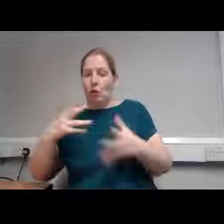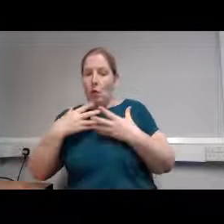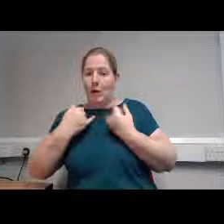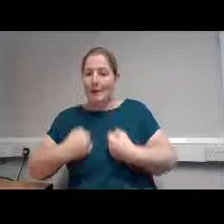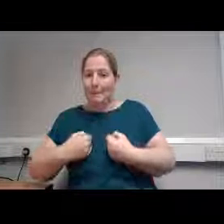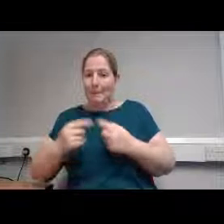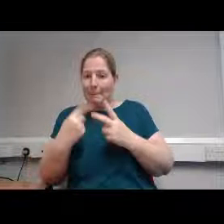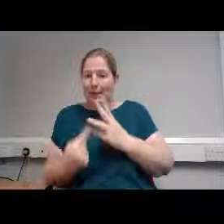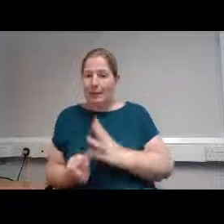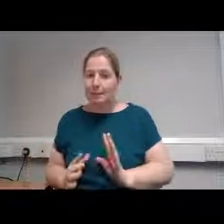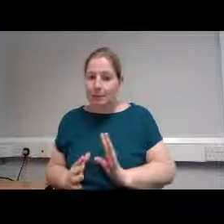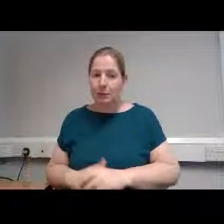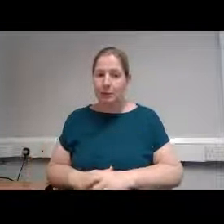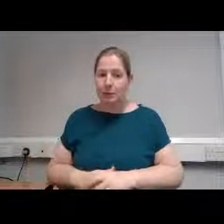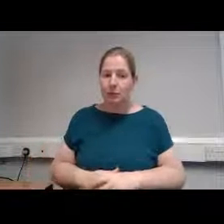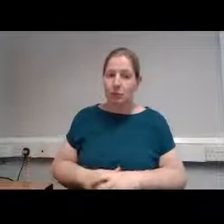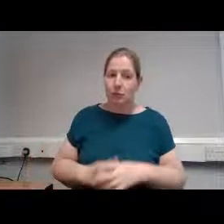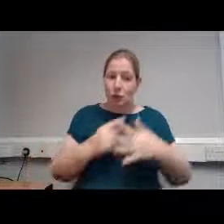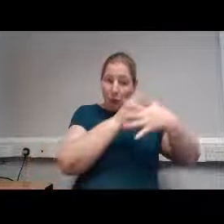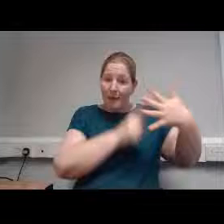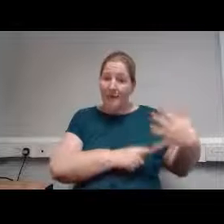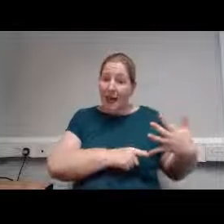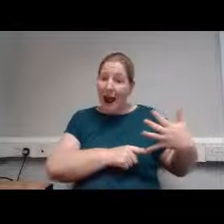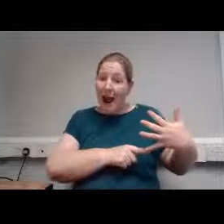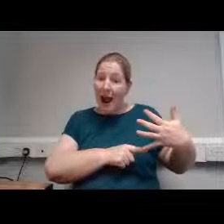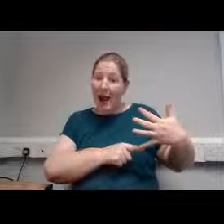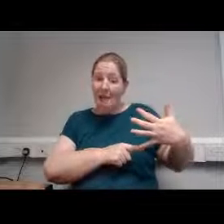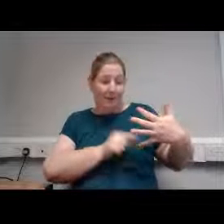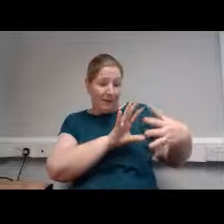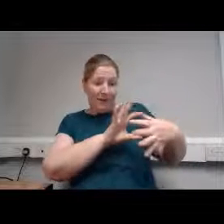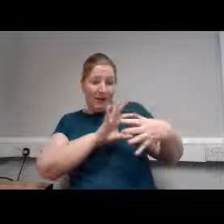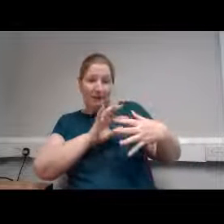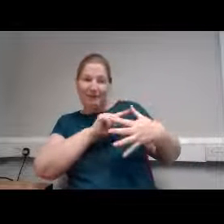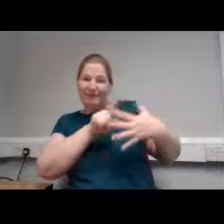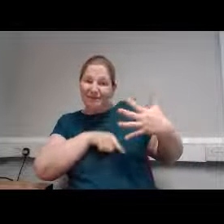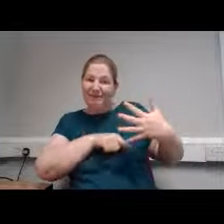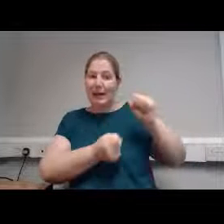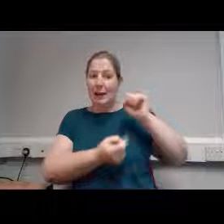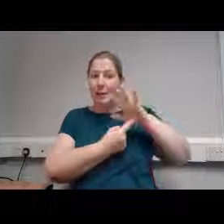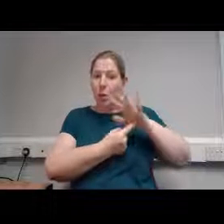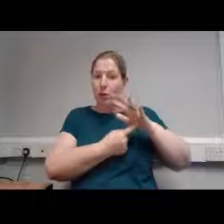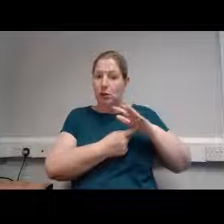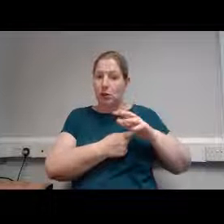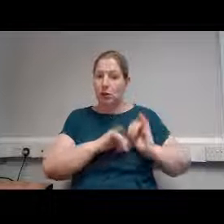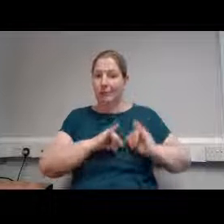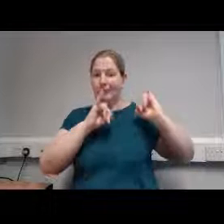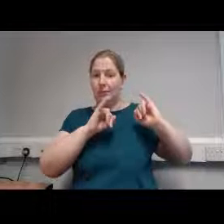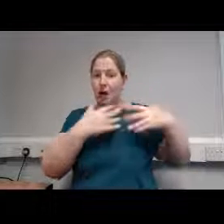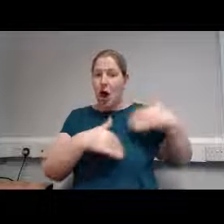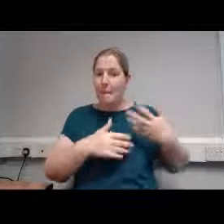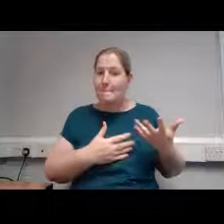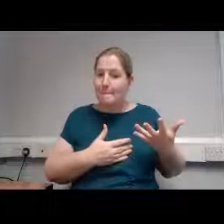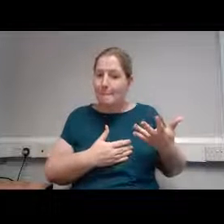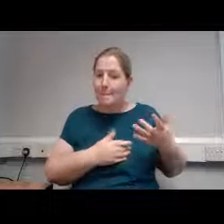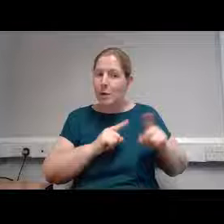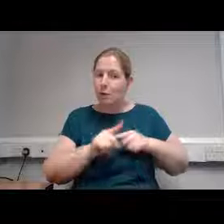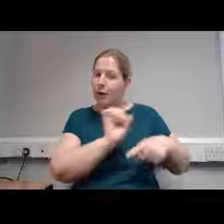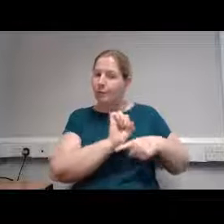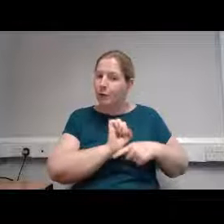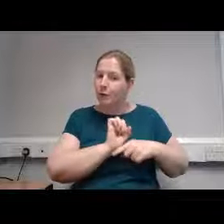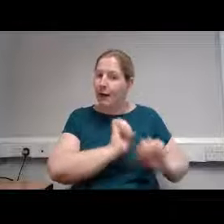with that, and the Medicine Safety Improvement Programme addresses the most important causes of severe harm associated with